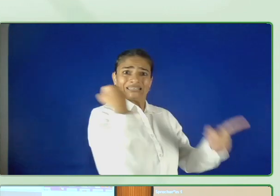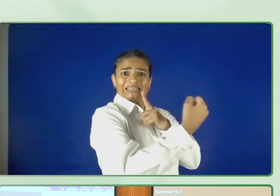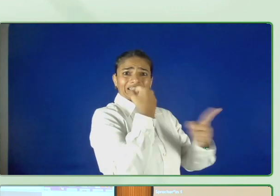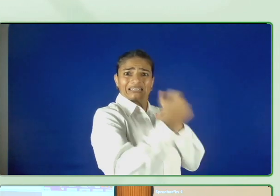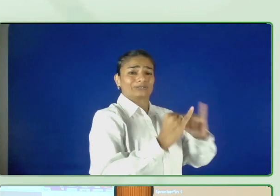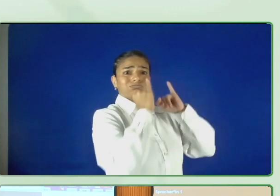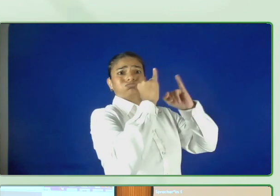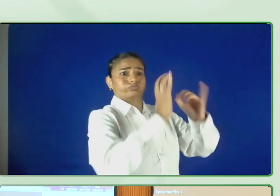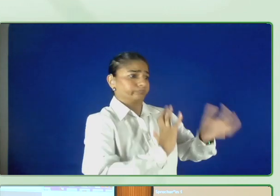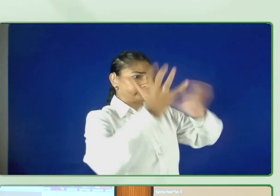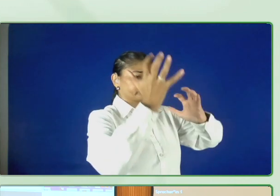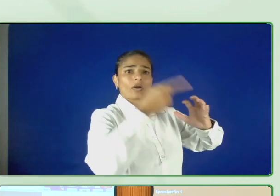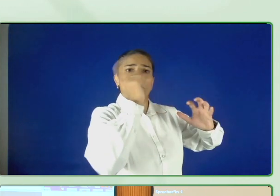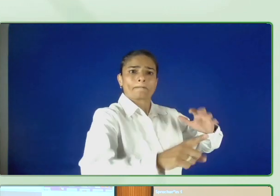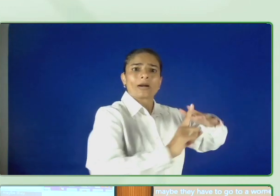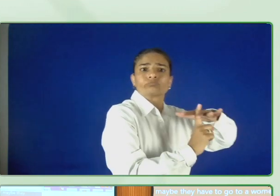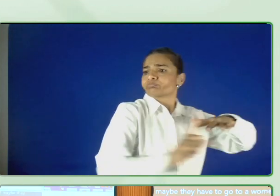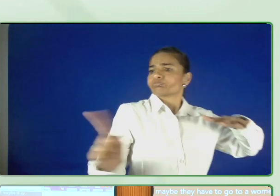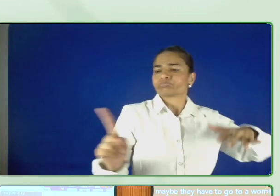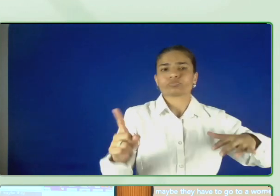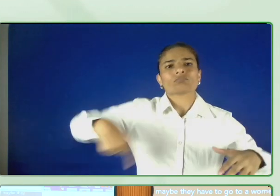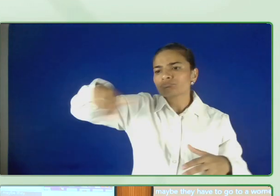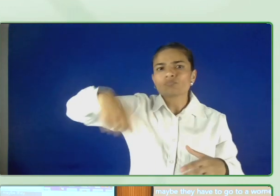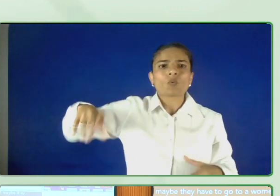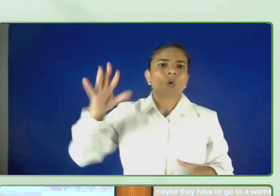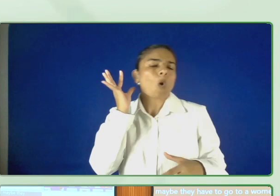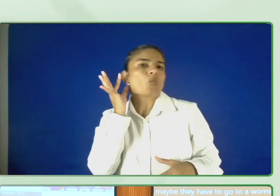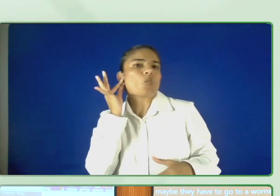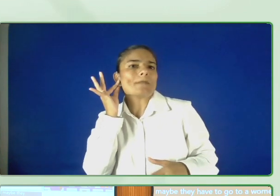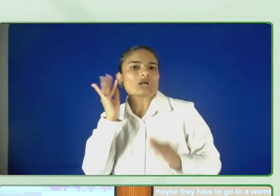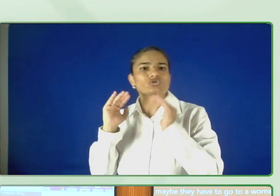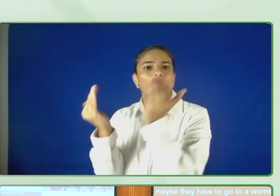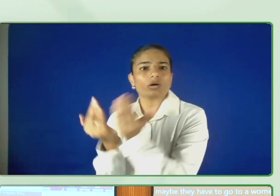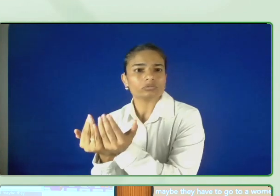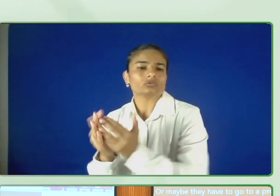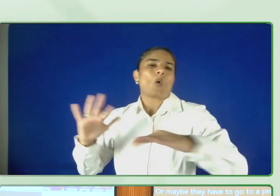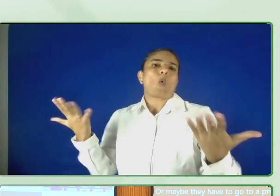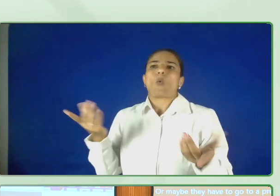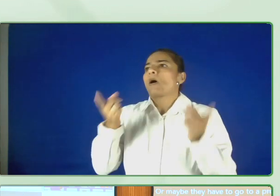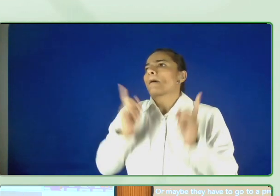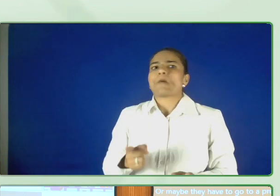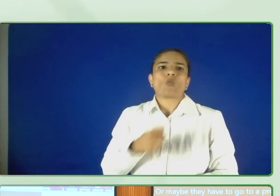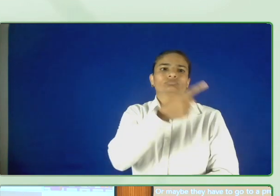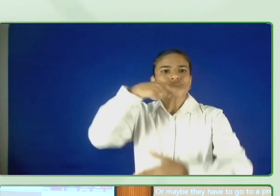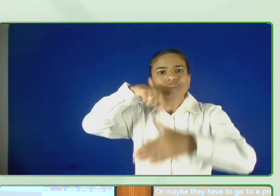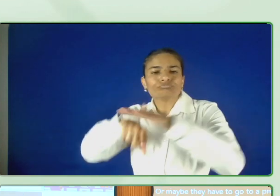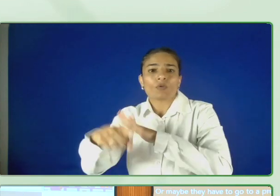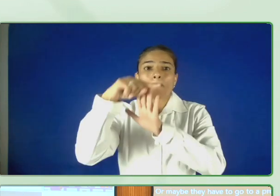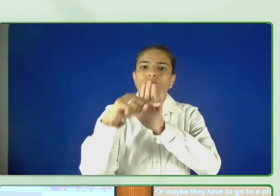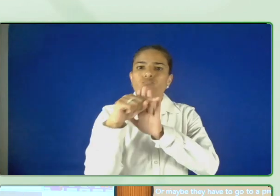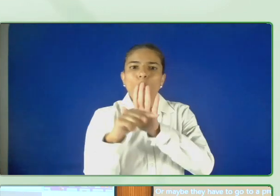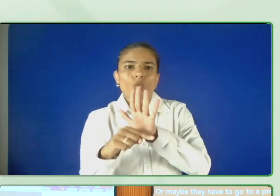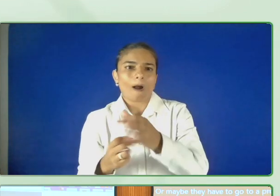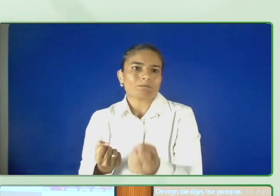women's shelter, or maybe they have to go to a program designed for people of